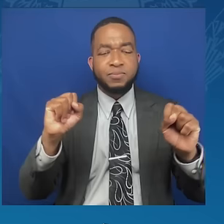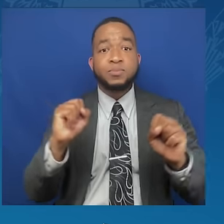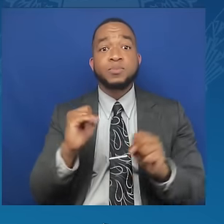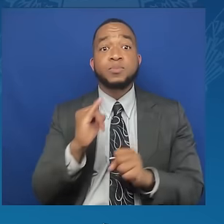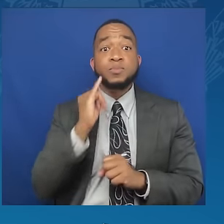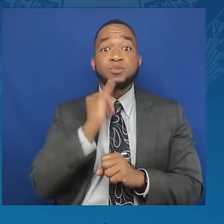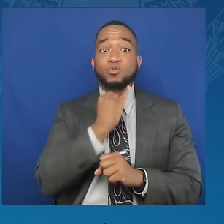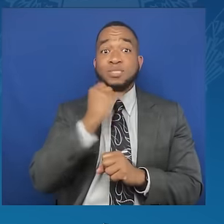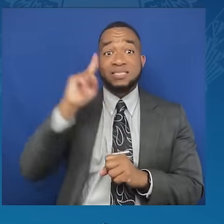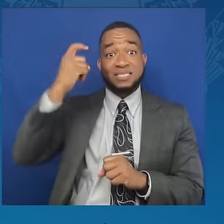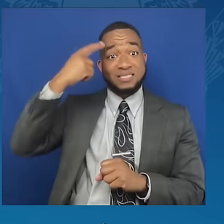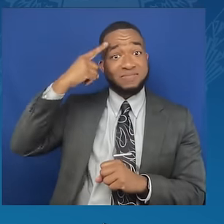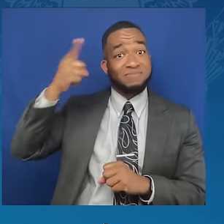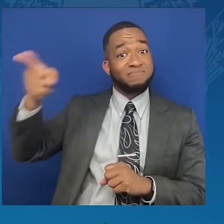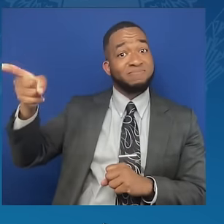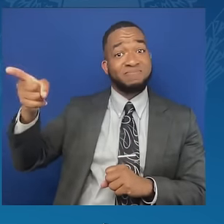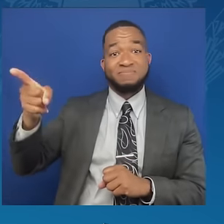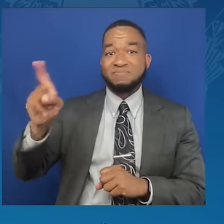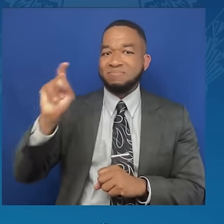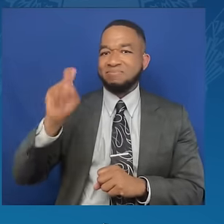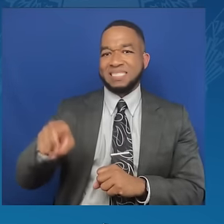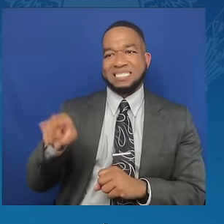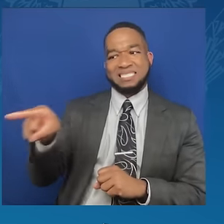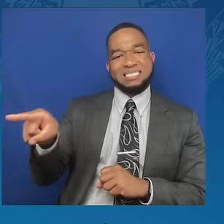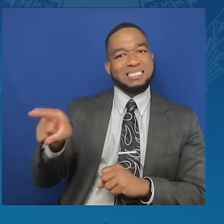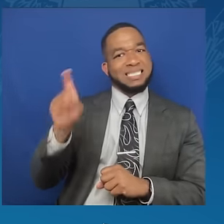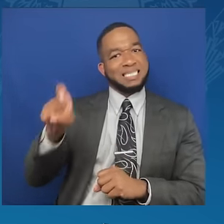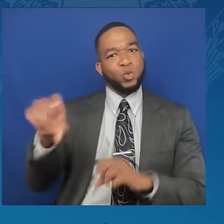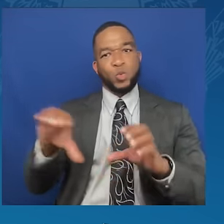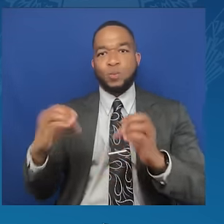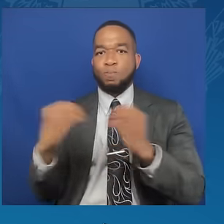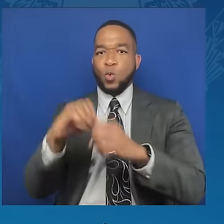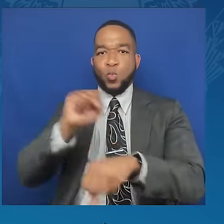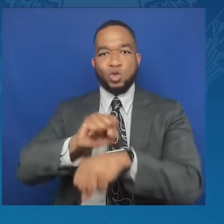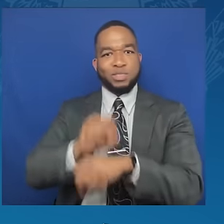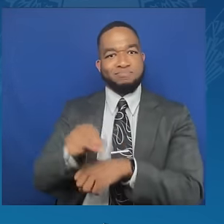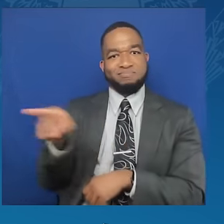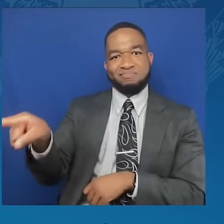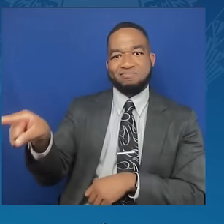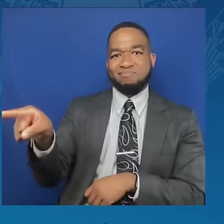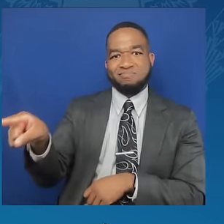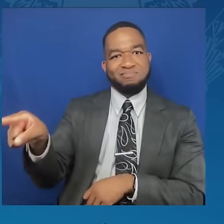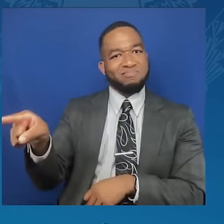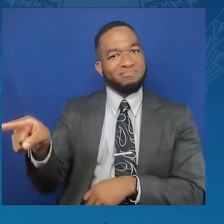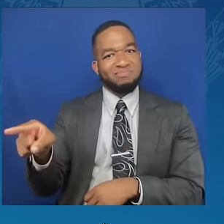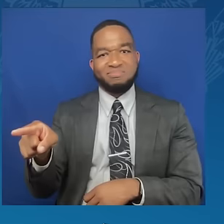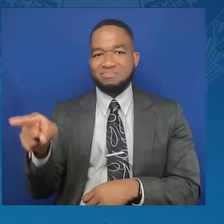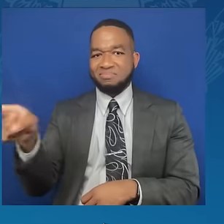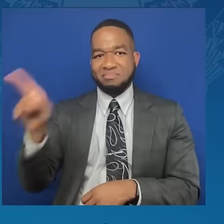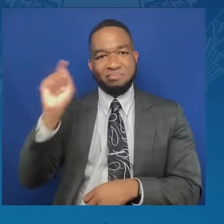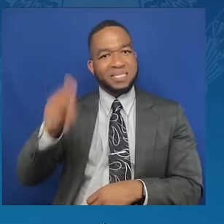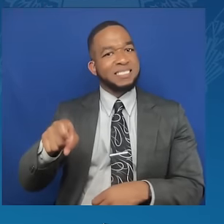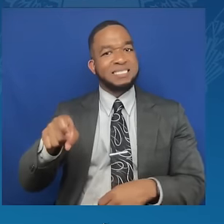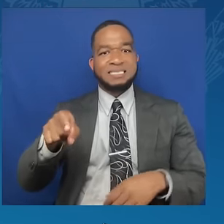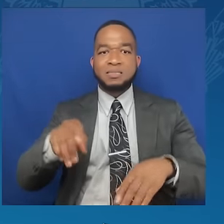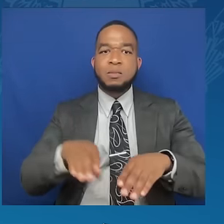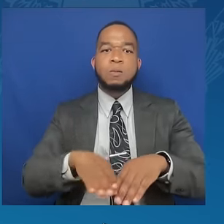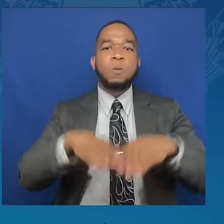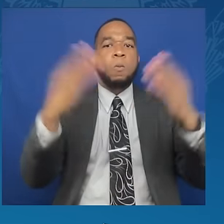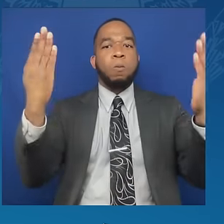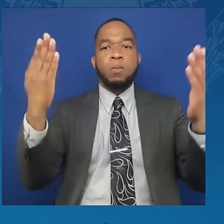No excuses. They must open new border crossings. They must not impose